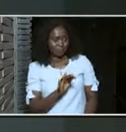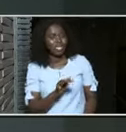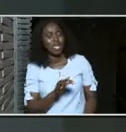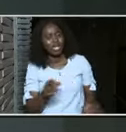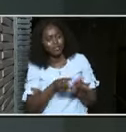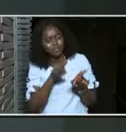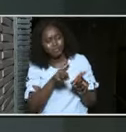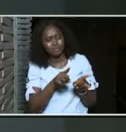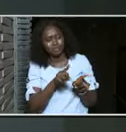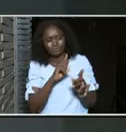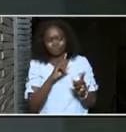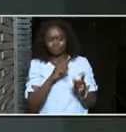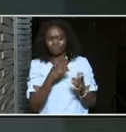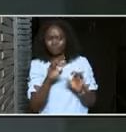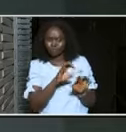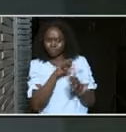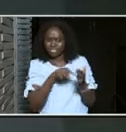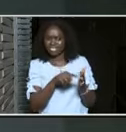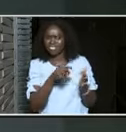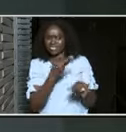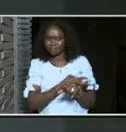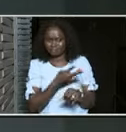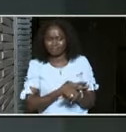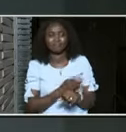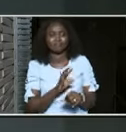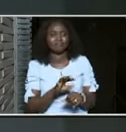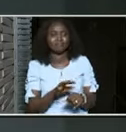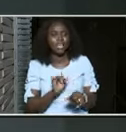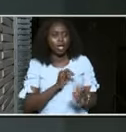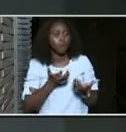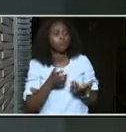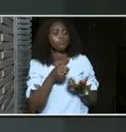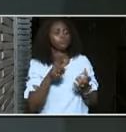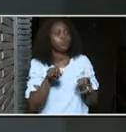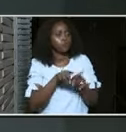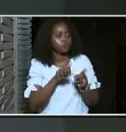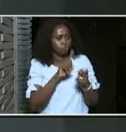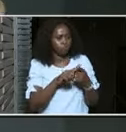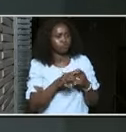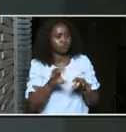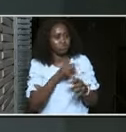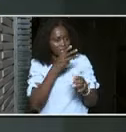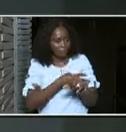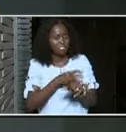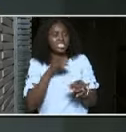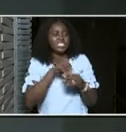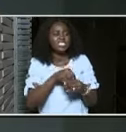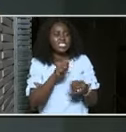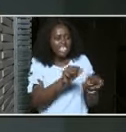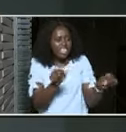also to do this arithmetic in terms of oil that we are losing on daily